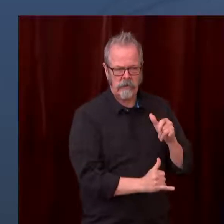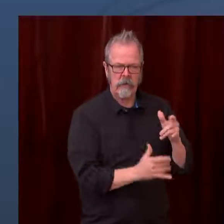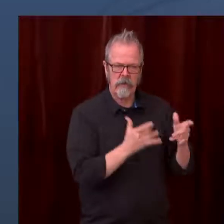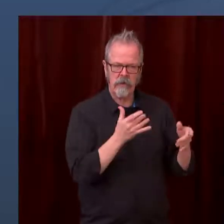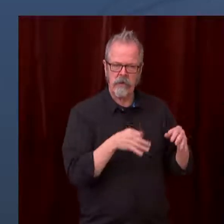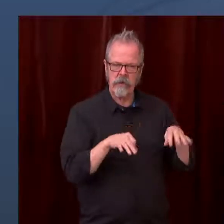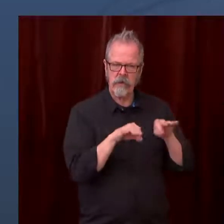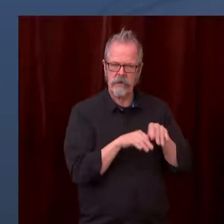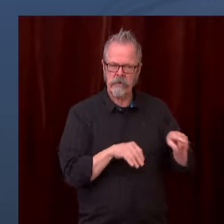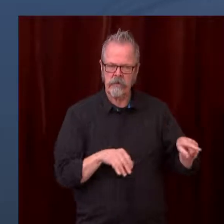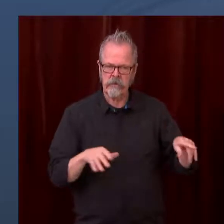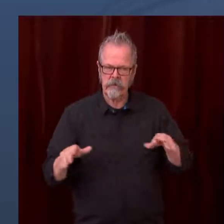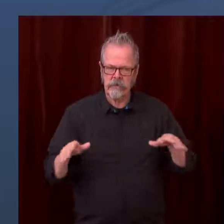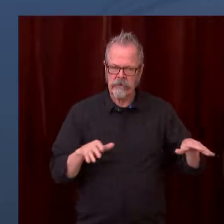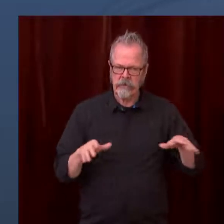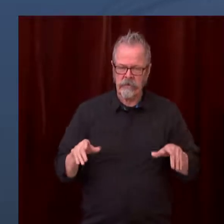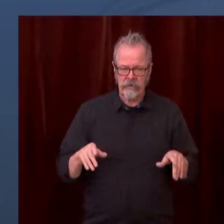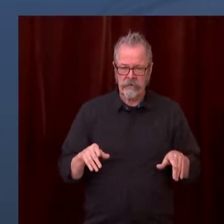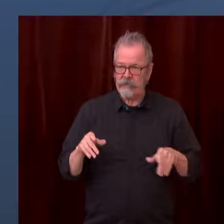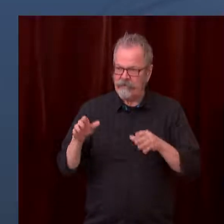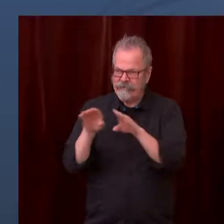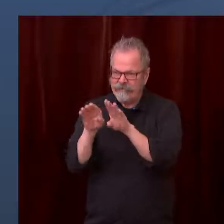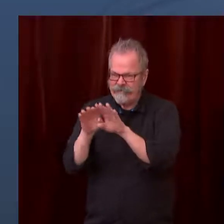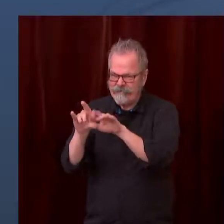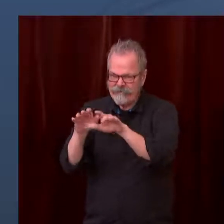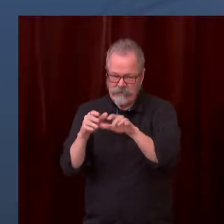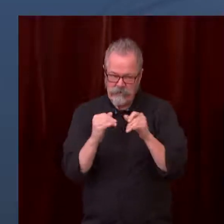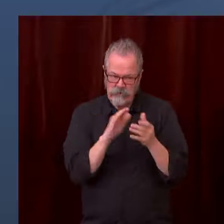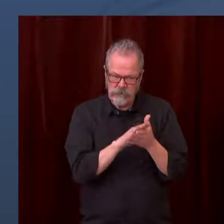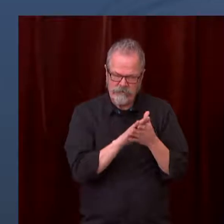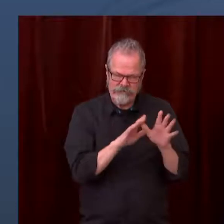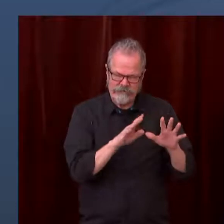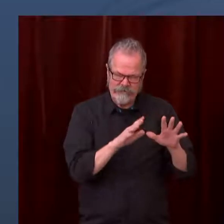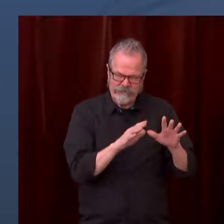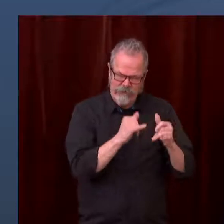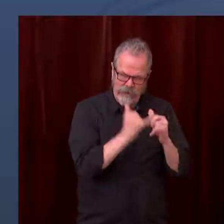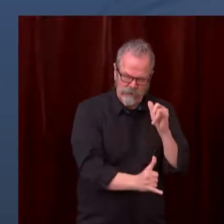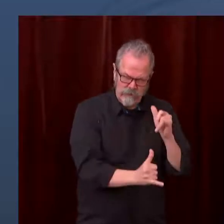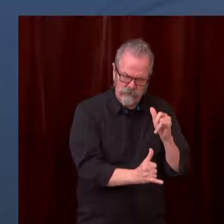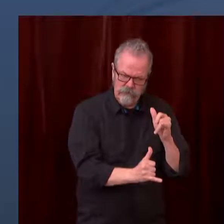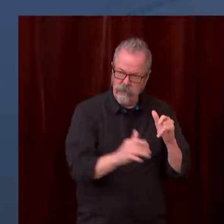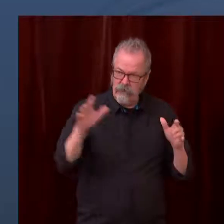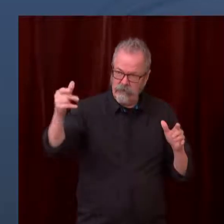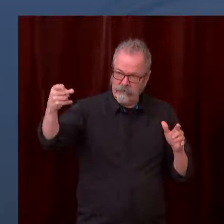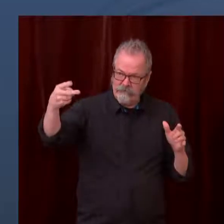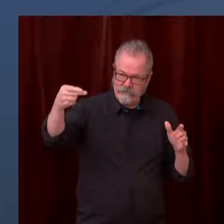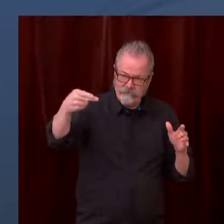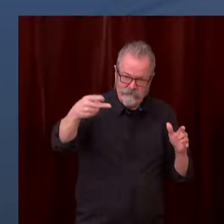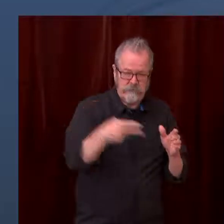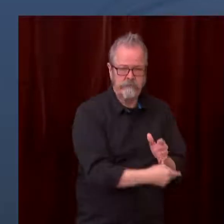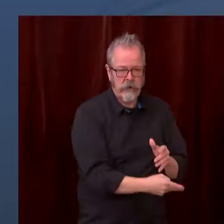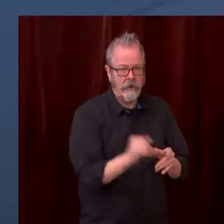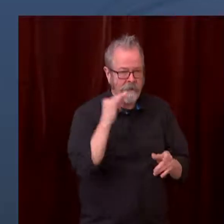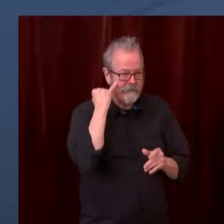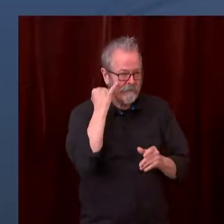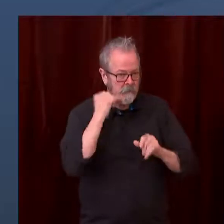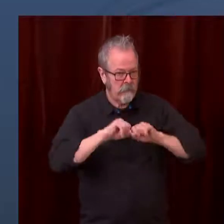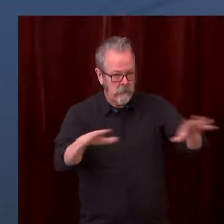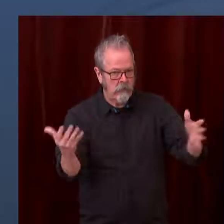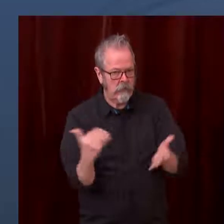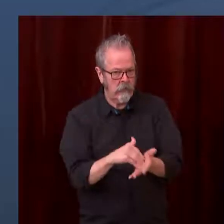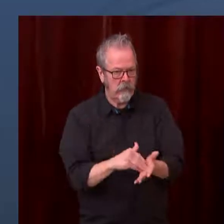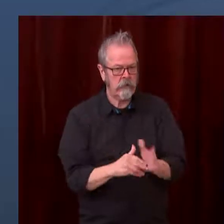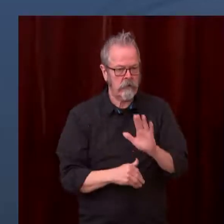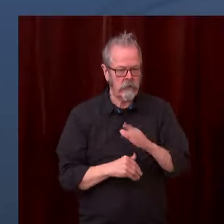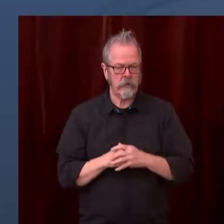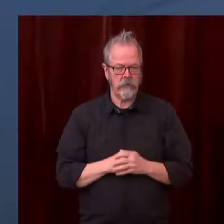proper guidance. We've been having and operating child care centers throughout this. Since the beginning of the pandemic,